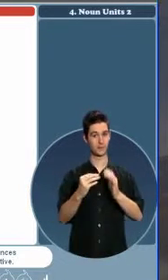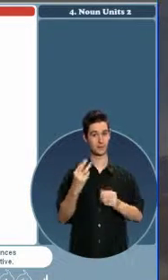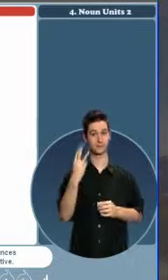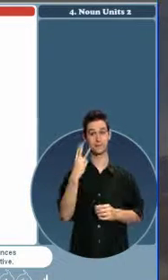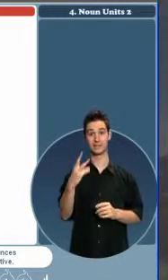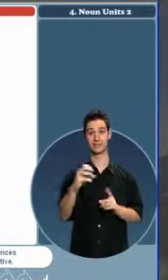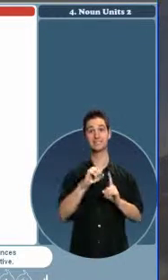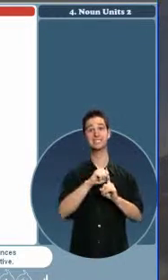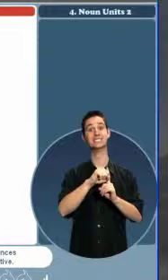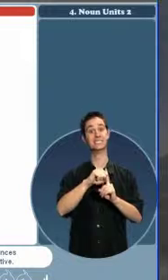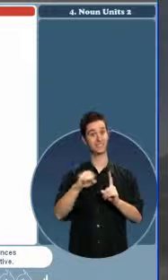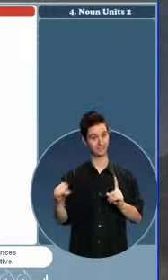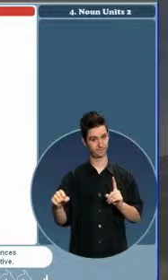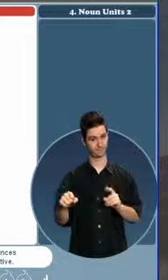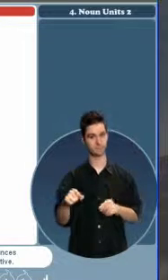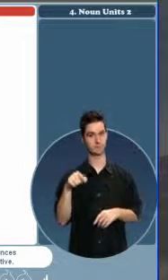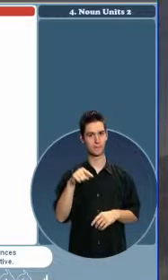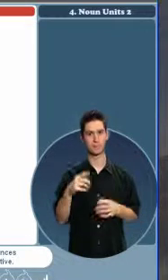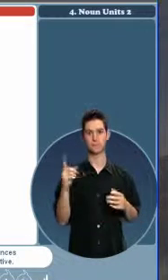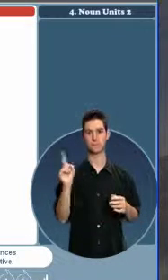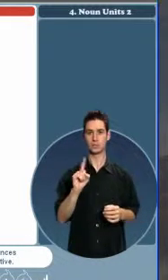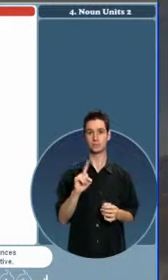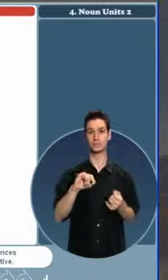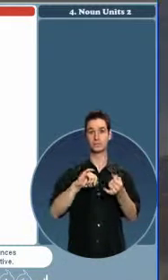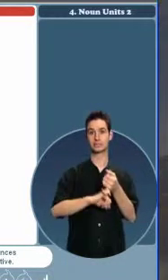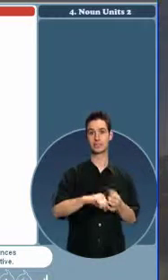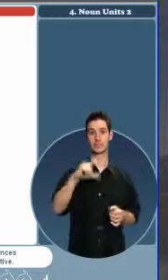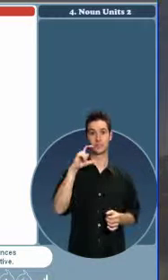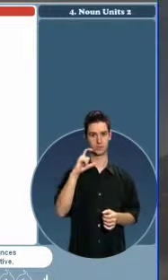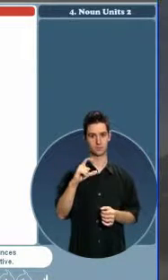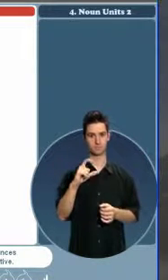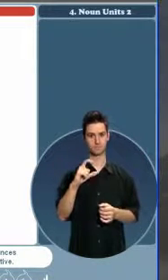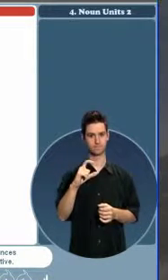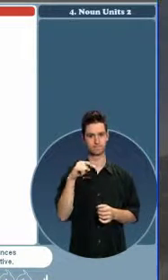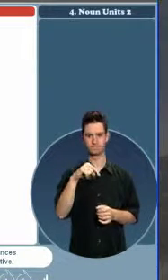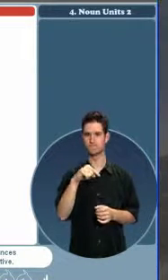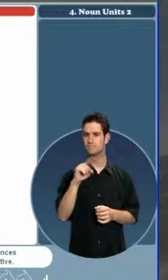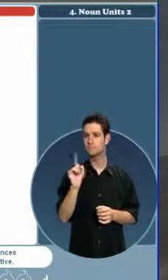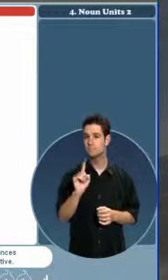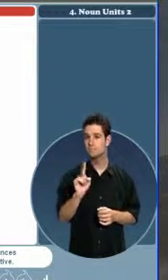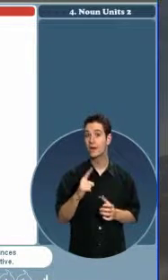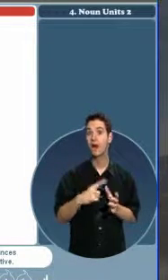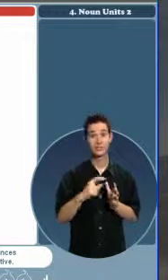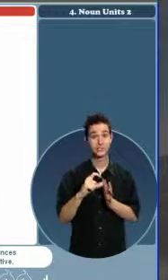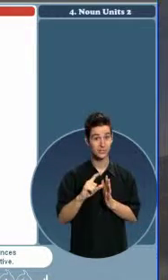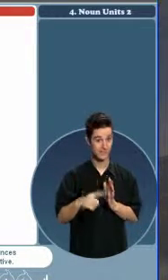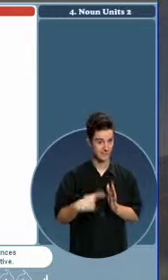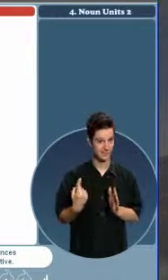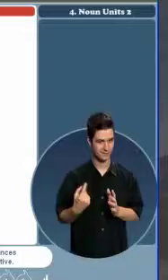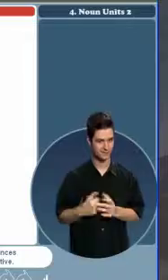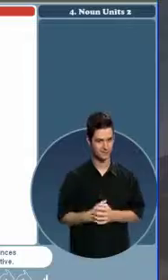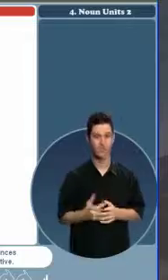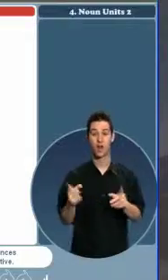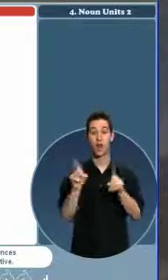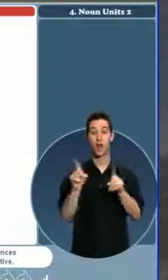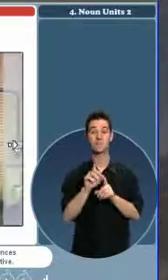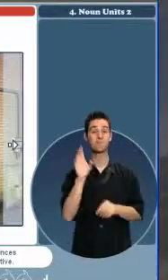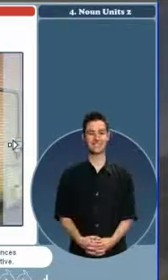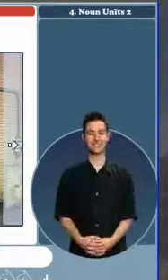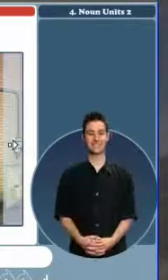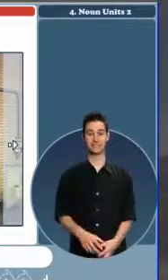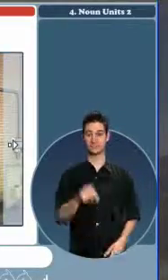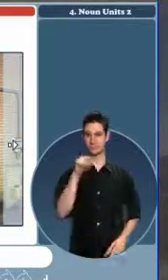This time we are practicing pattern 3 sentences, where the subject complement is an adjective.